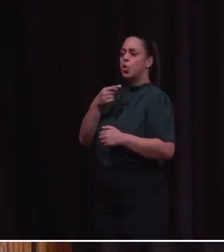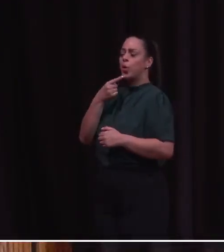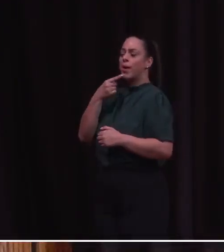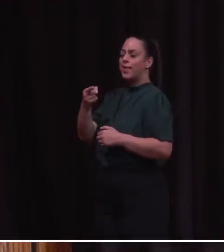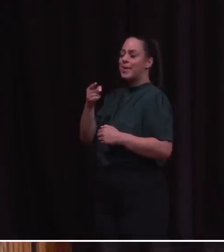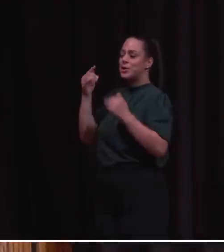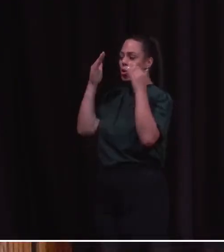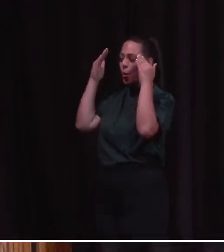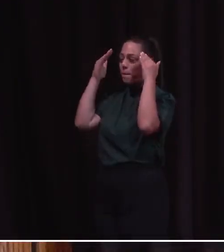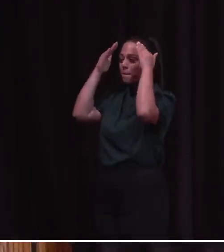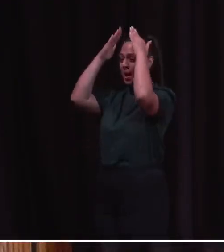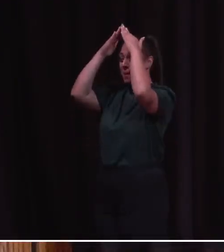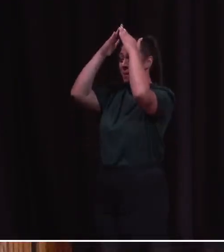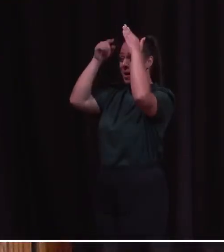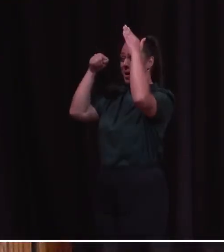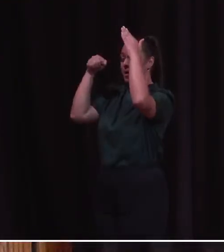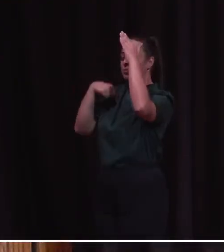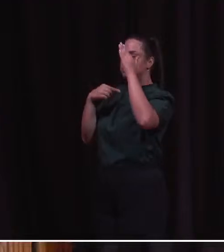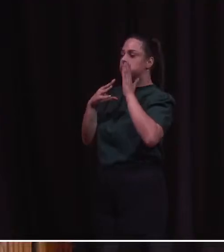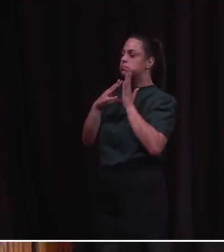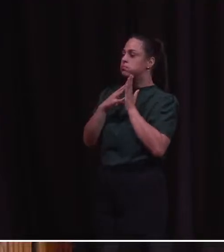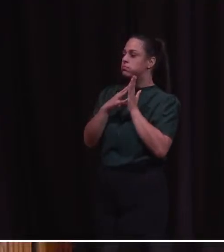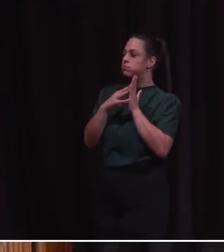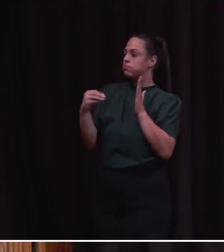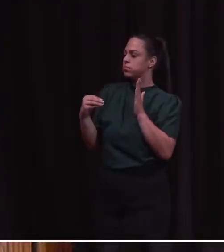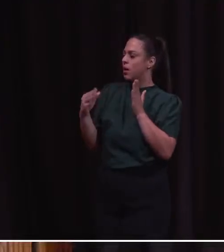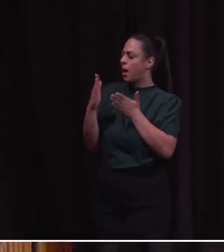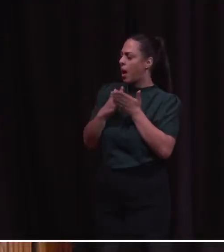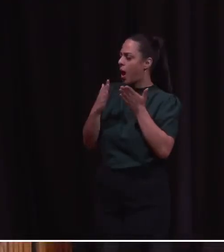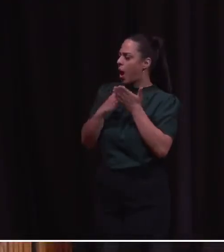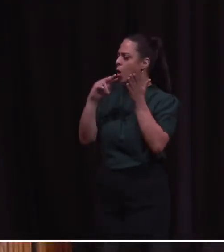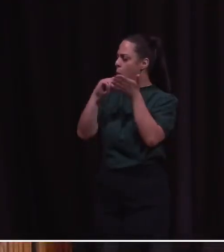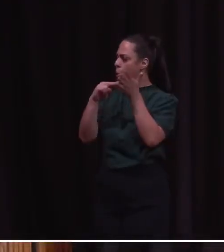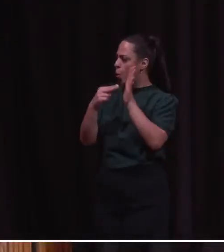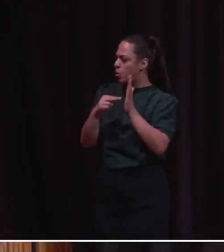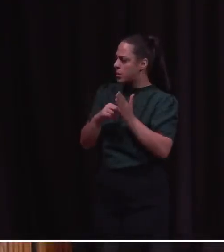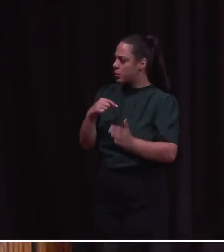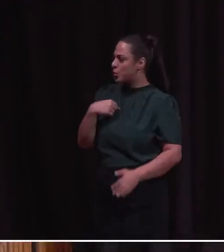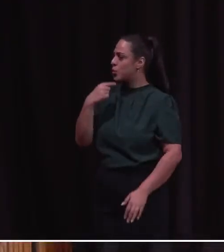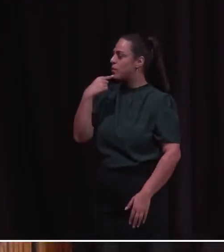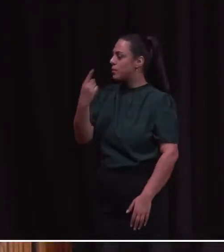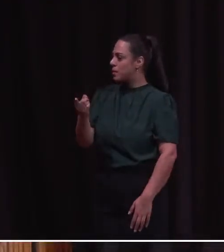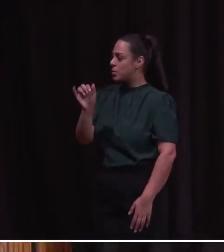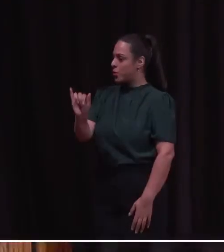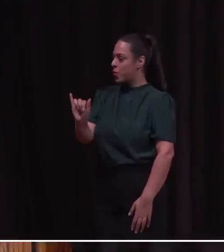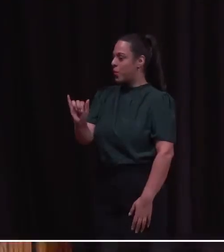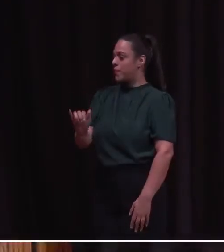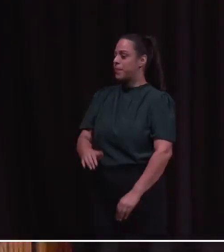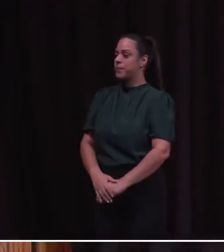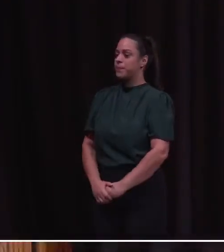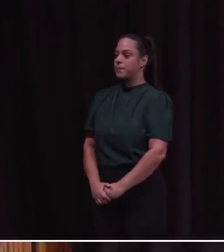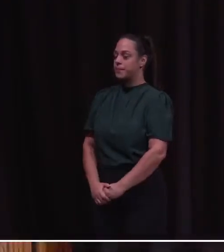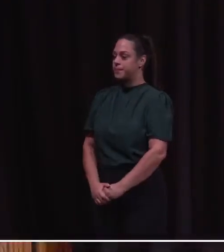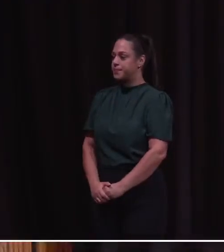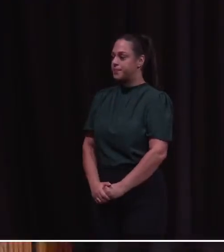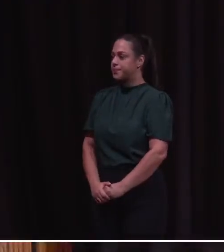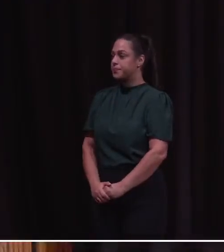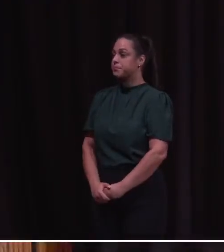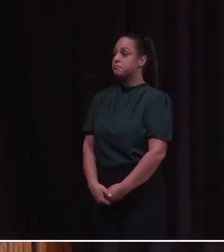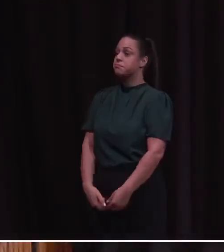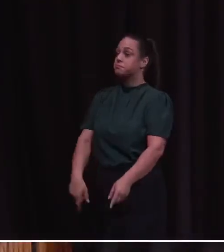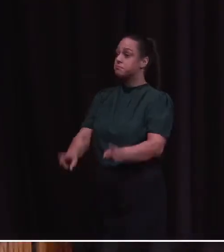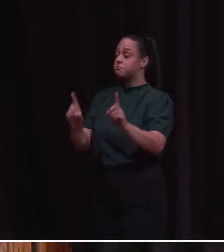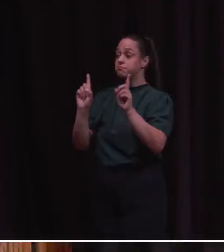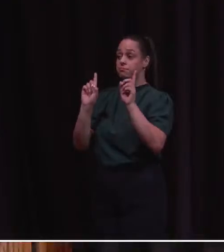And critiques propagated by a host of scholars and movements from the global south. However,